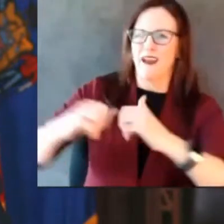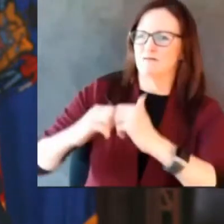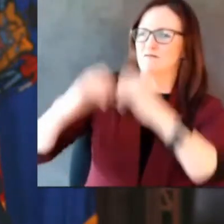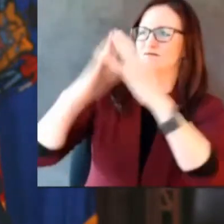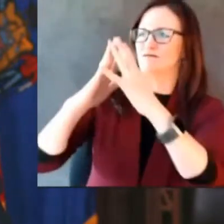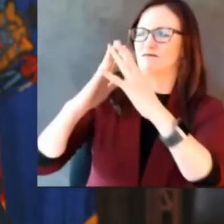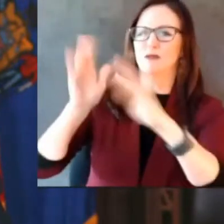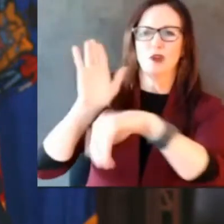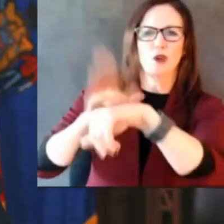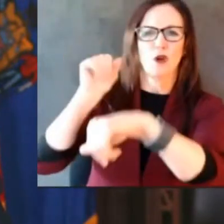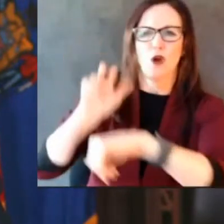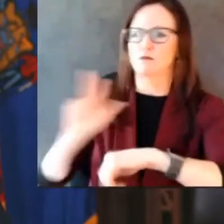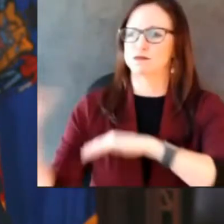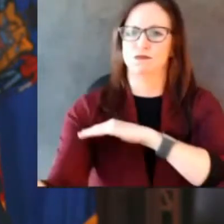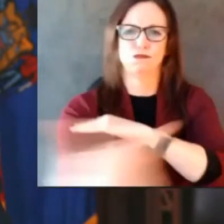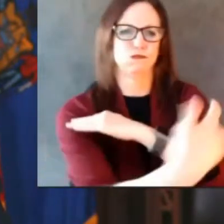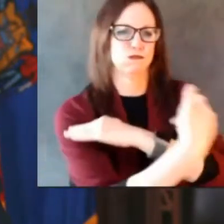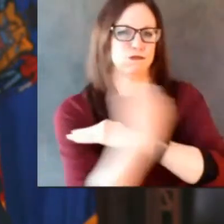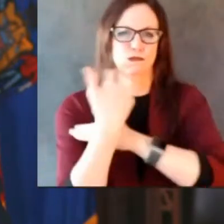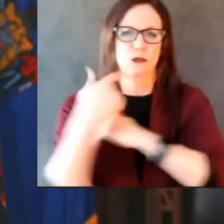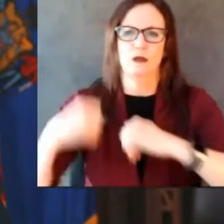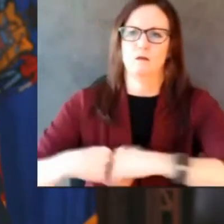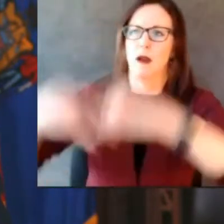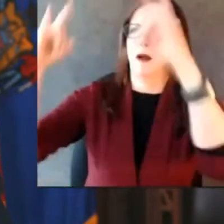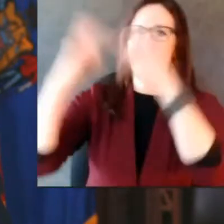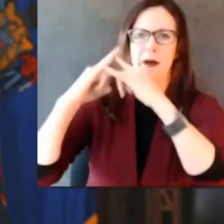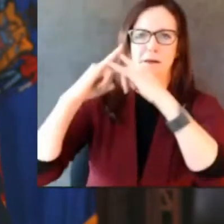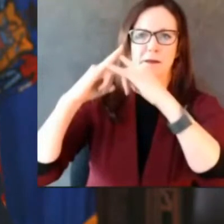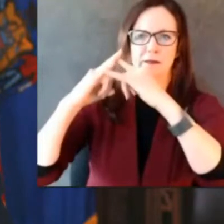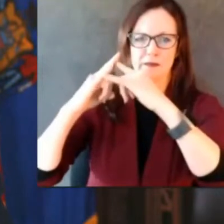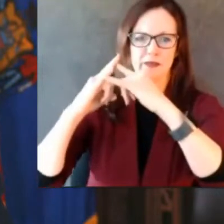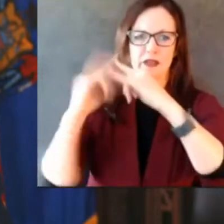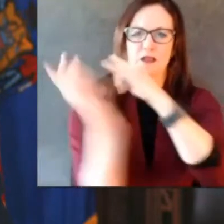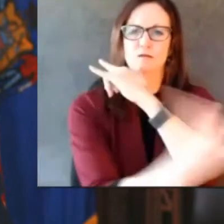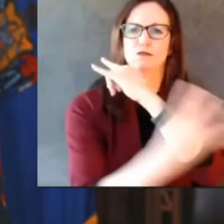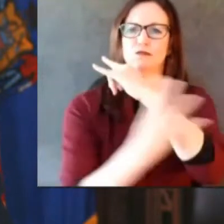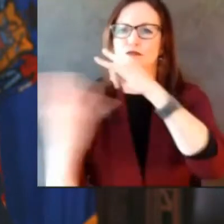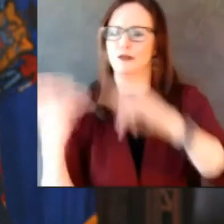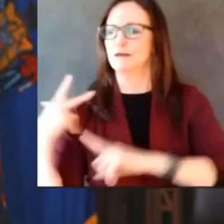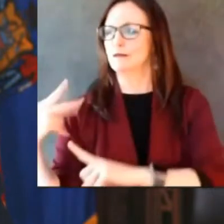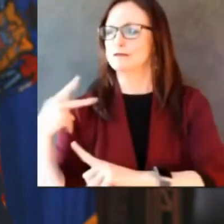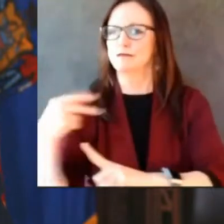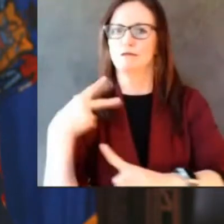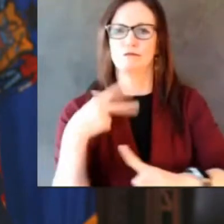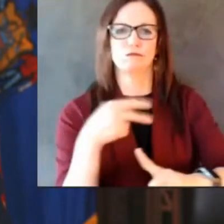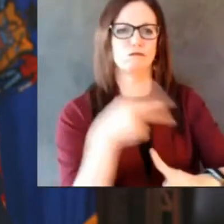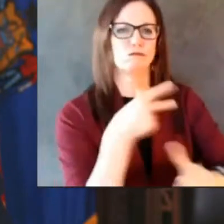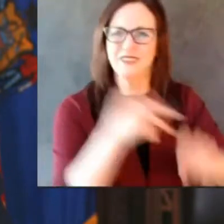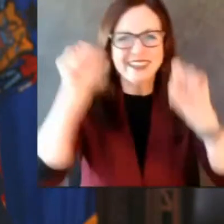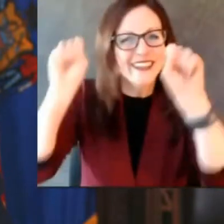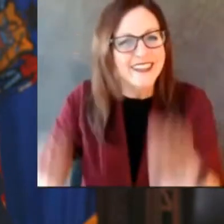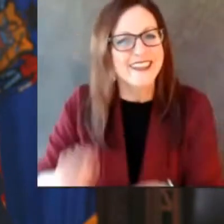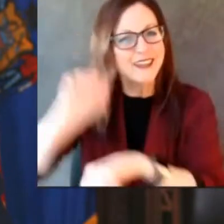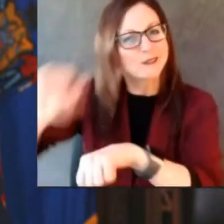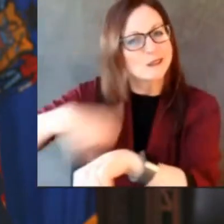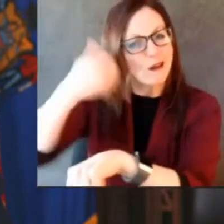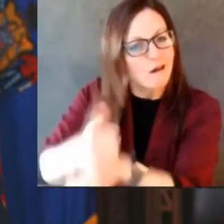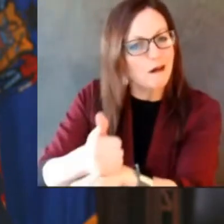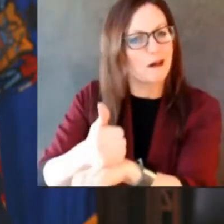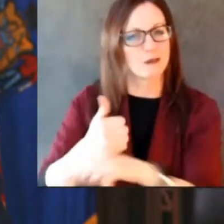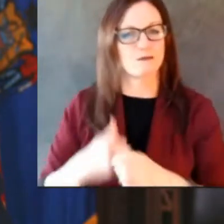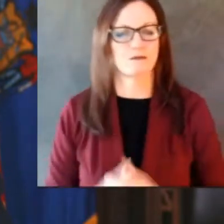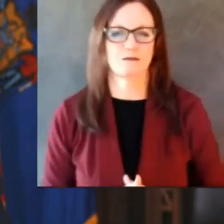vaccine, invite a friend or a loved one to come along. And if you're still considering it, head over to the CDC and